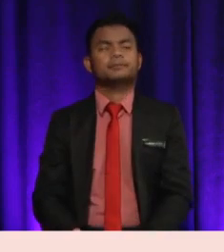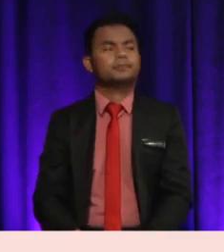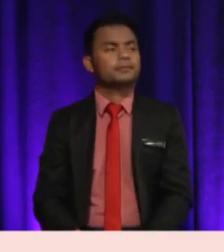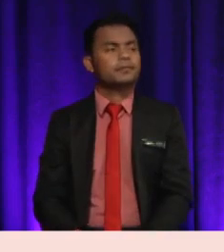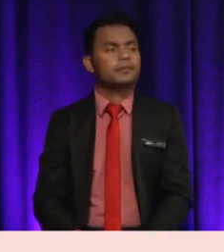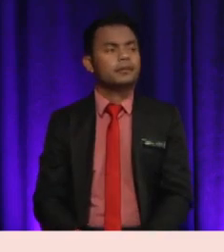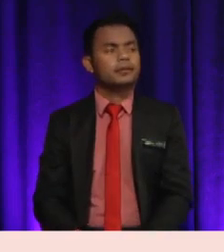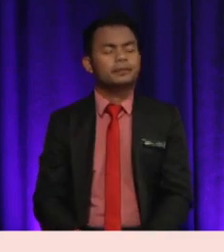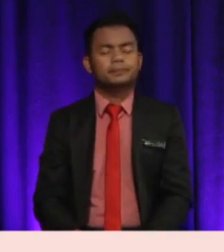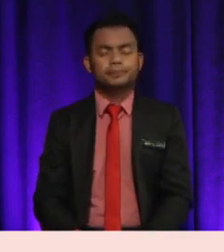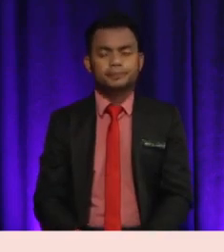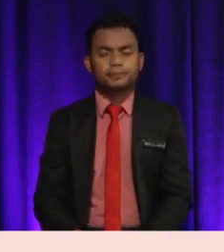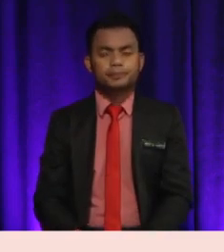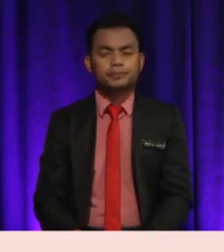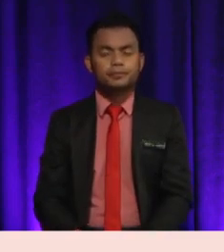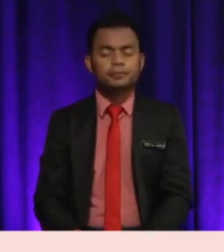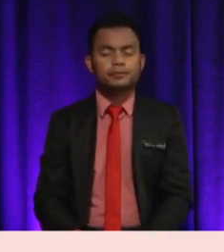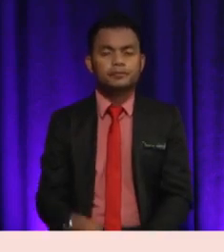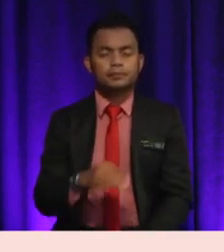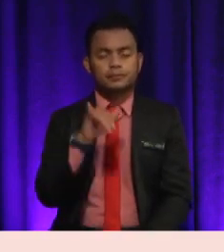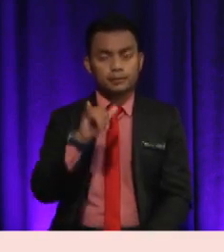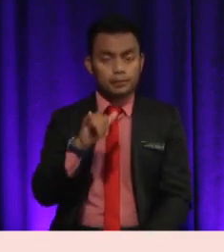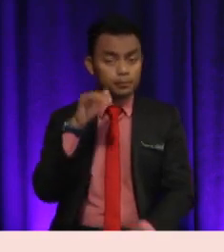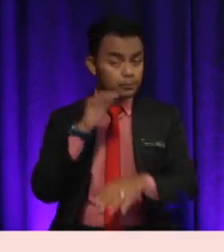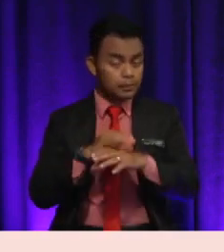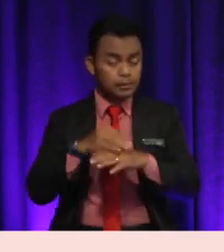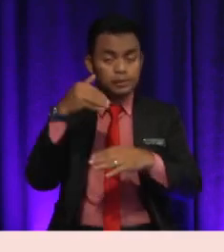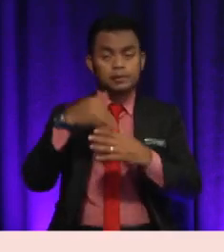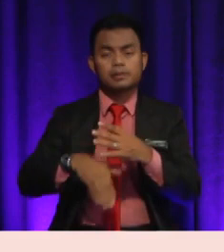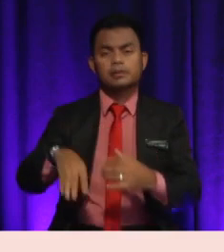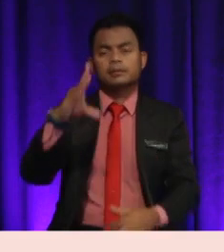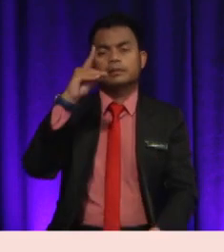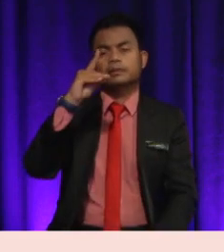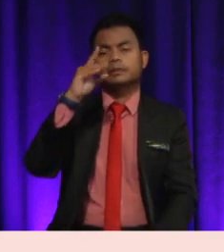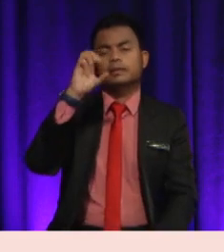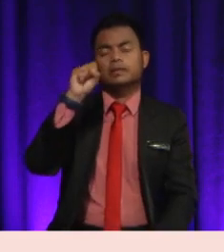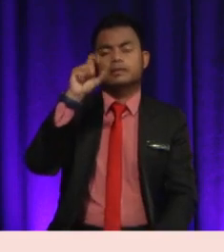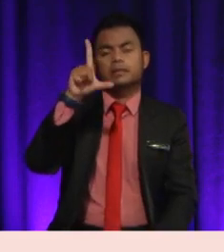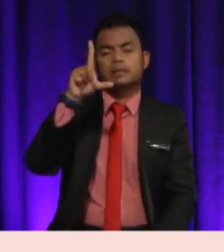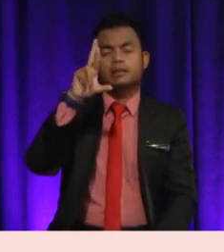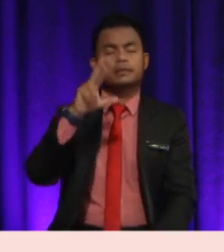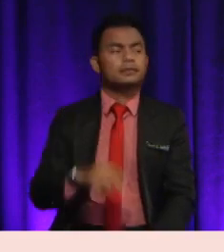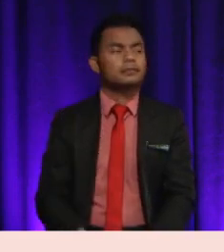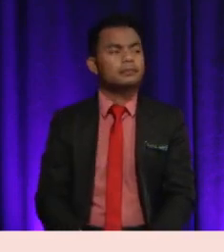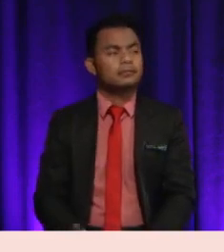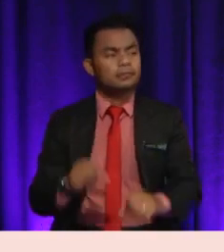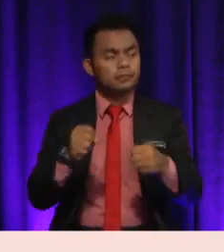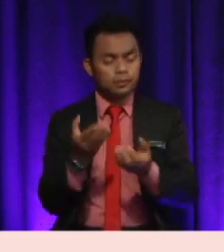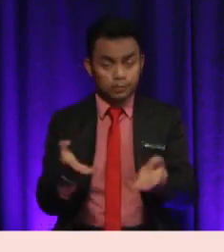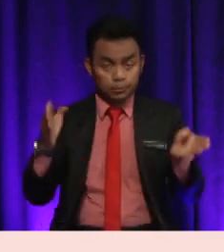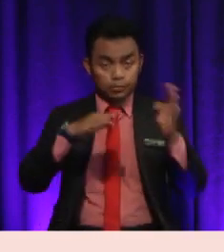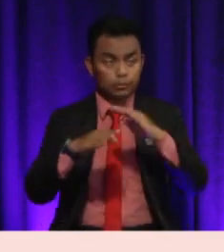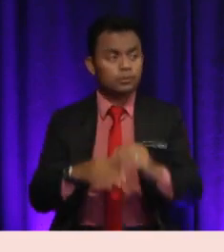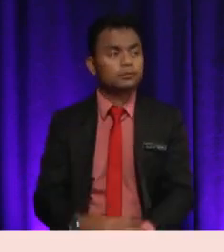a digital single lens reflex DSLR camera, it was given to her